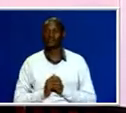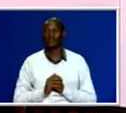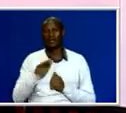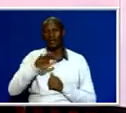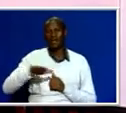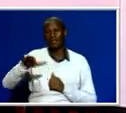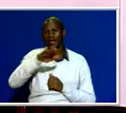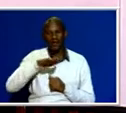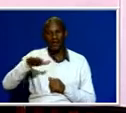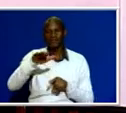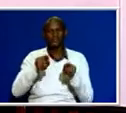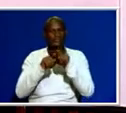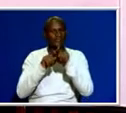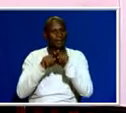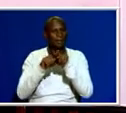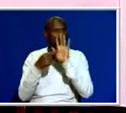areas such as